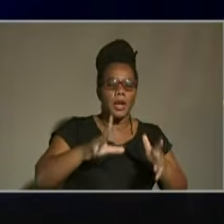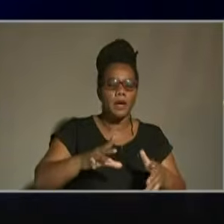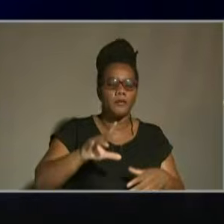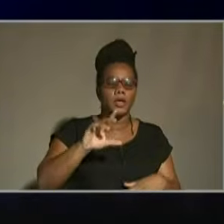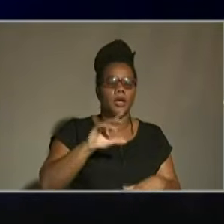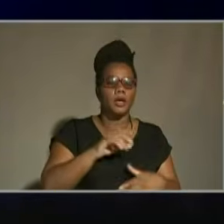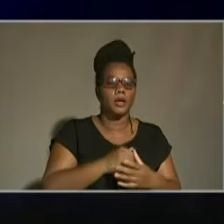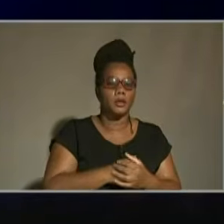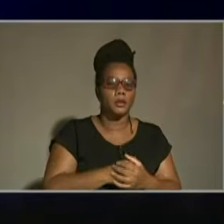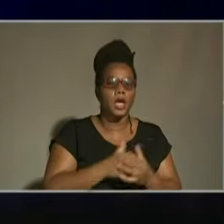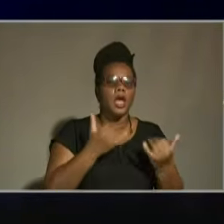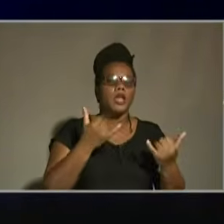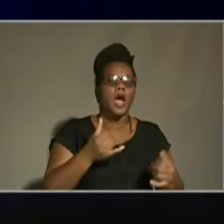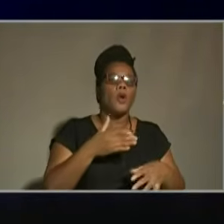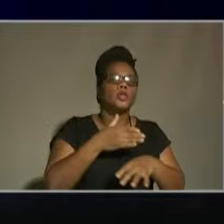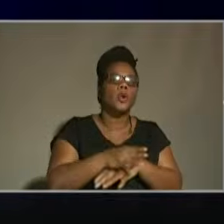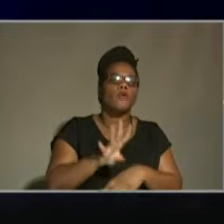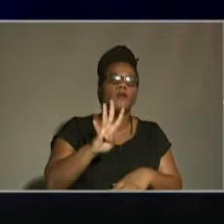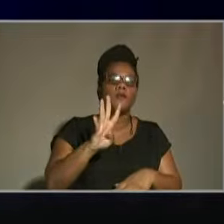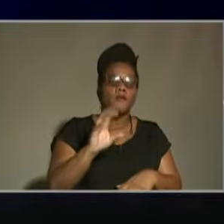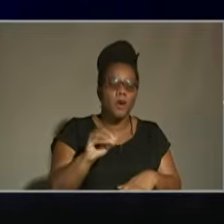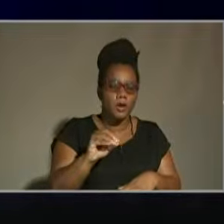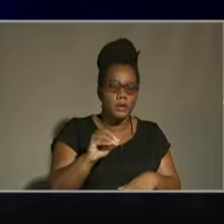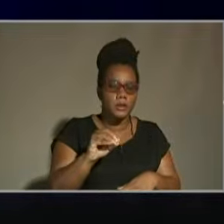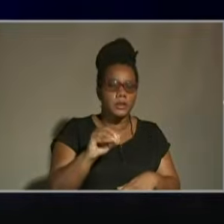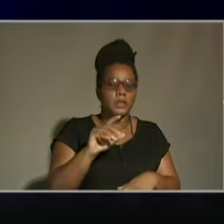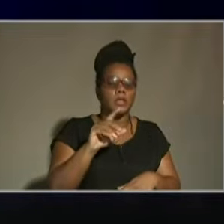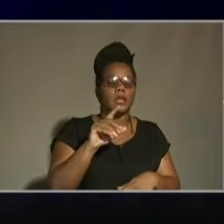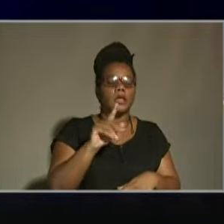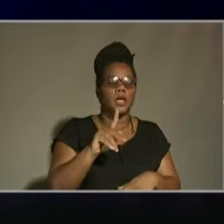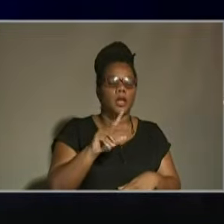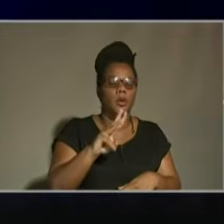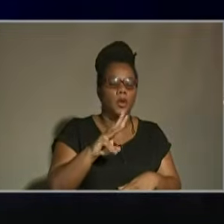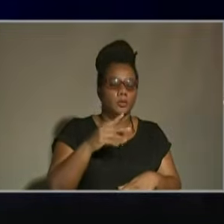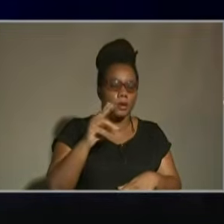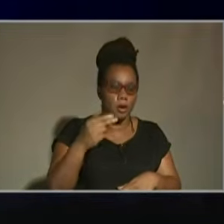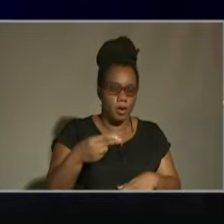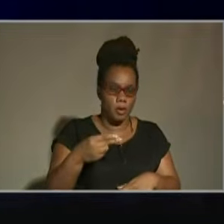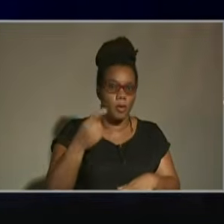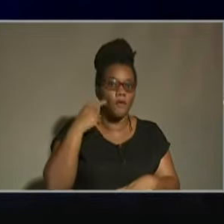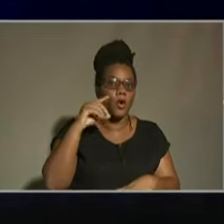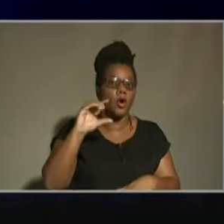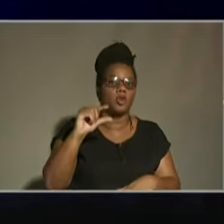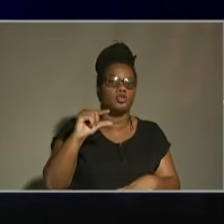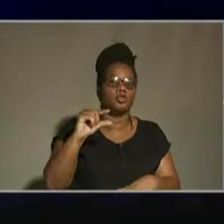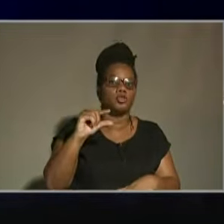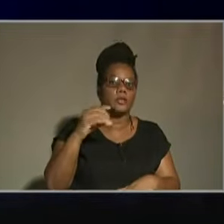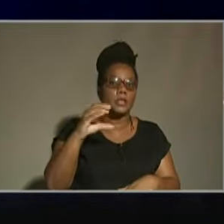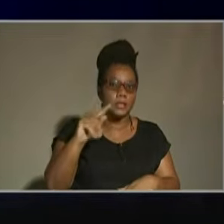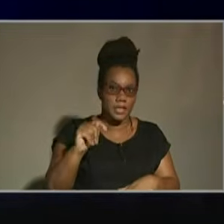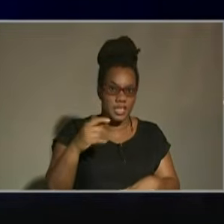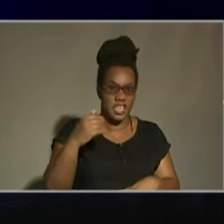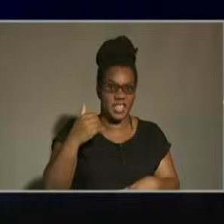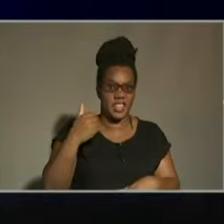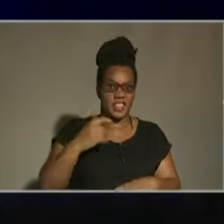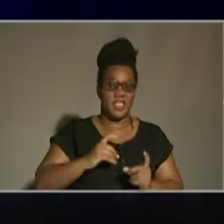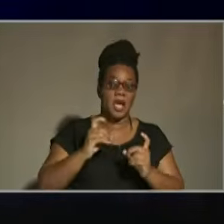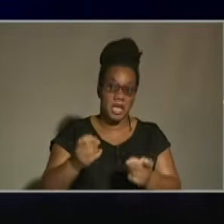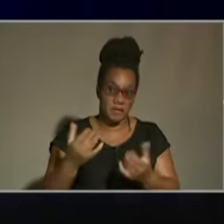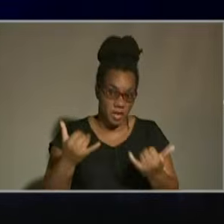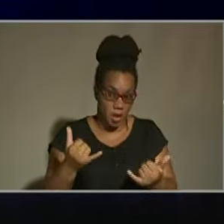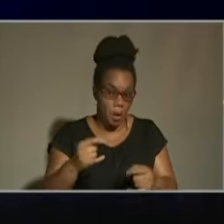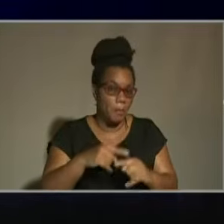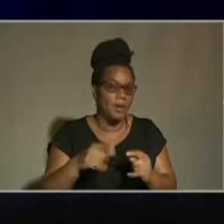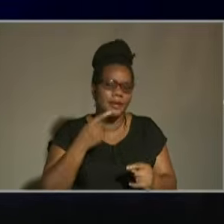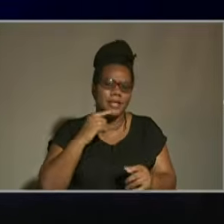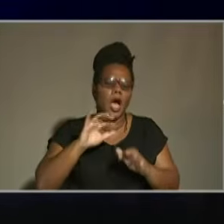kilowatt hour. Now it's over 40. And as for the GCT, they are providing a subsidy at the moment, but they haven't said for how long, and there's